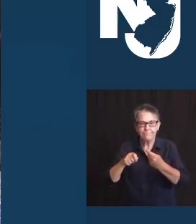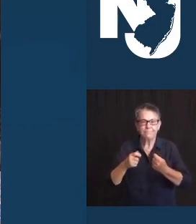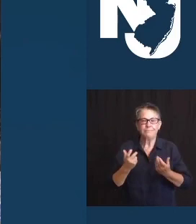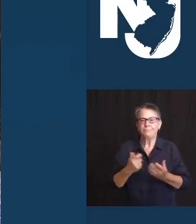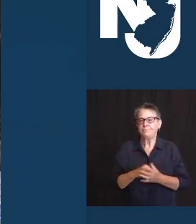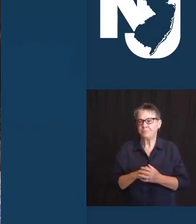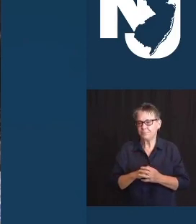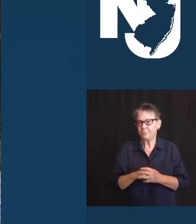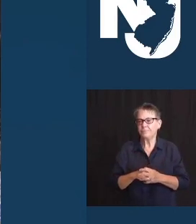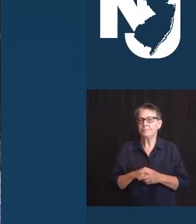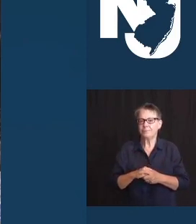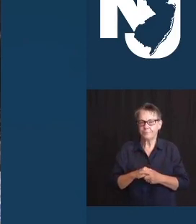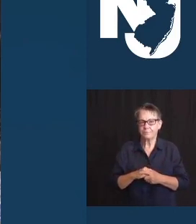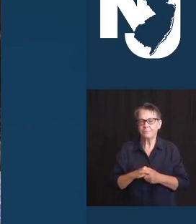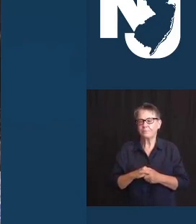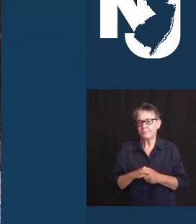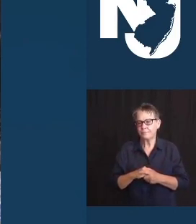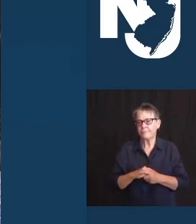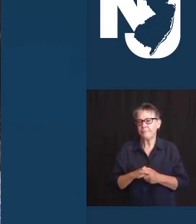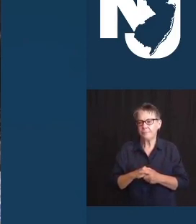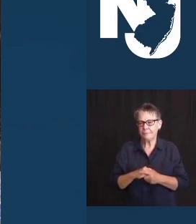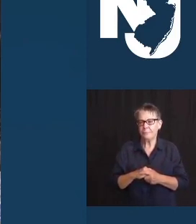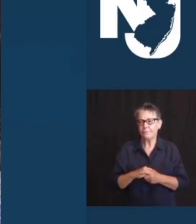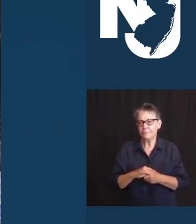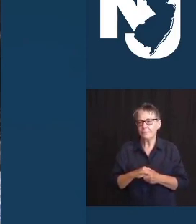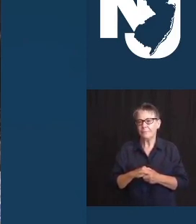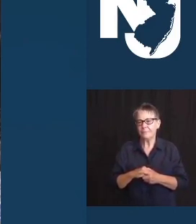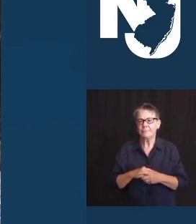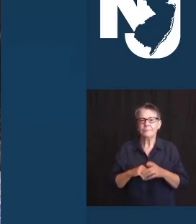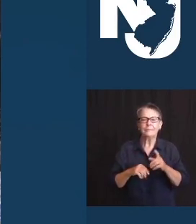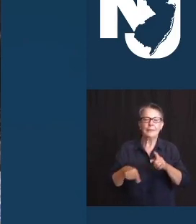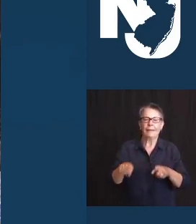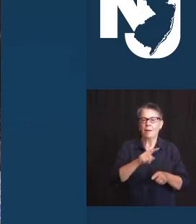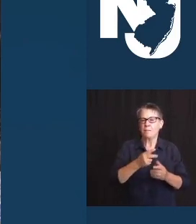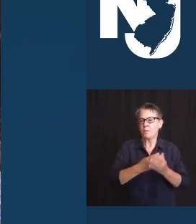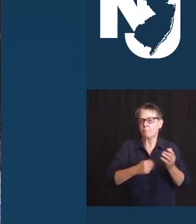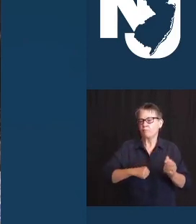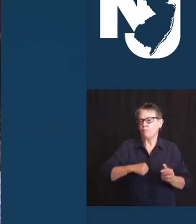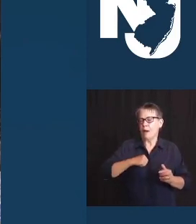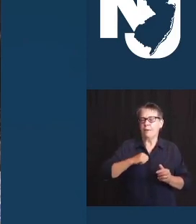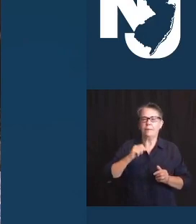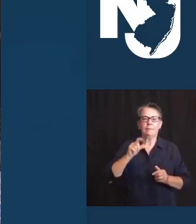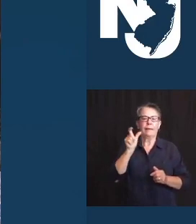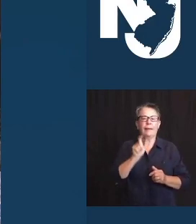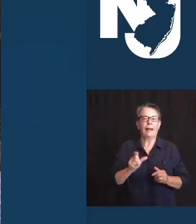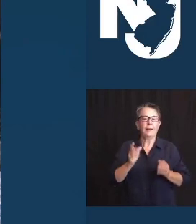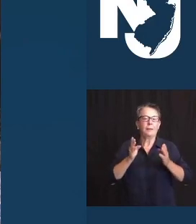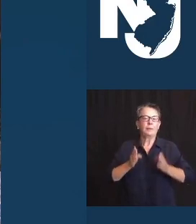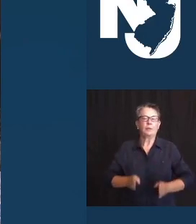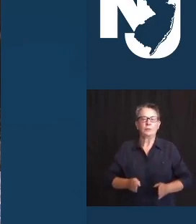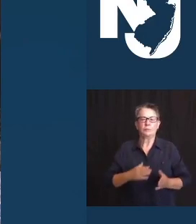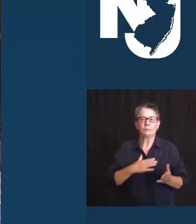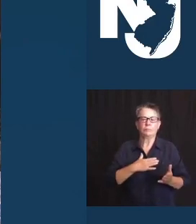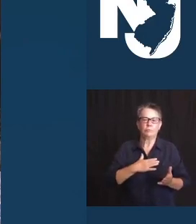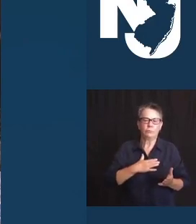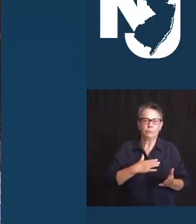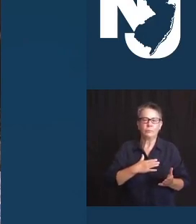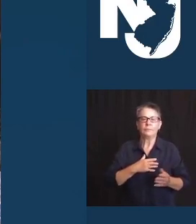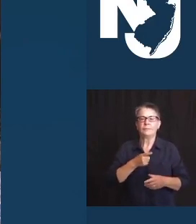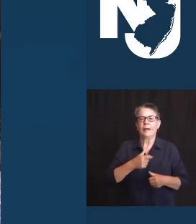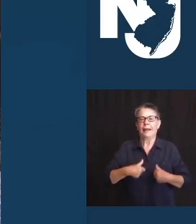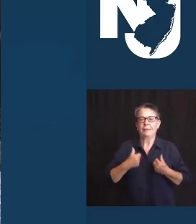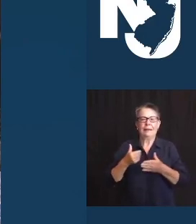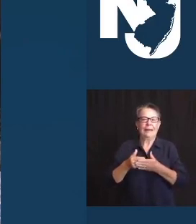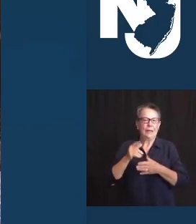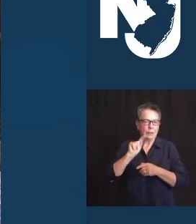DeStefan, but proudly Italian Americans. Dominic was born in the Chambersburg section of Trenton, in the house, by the way, that his father,